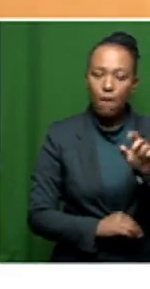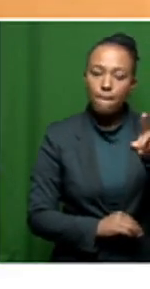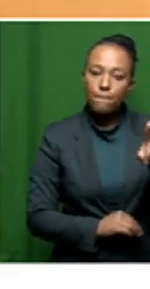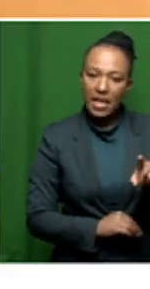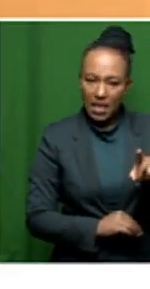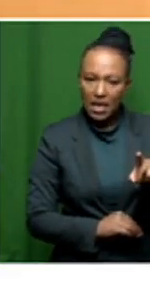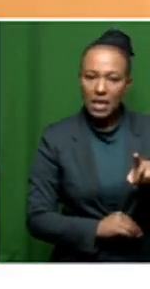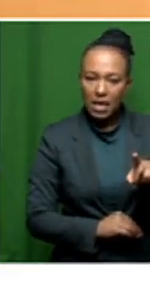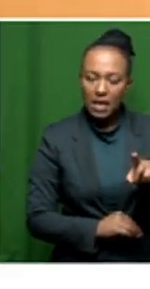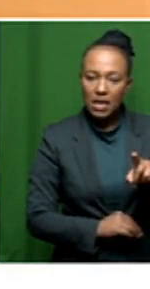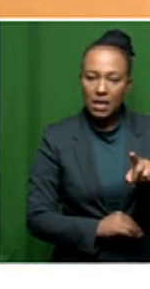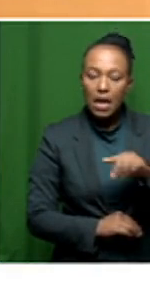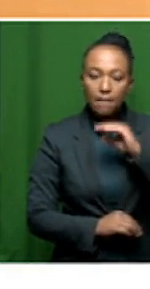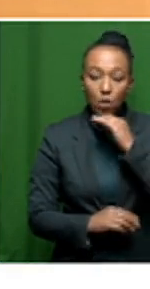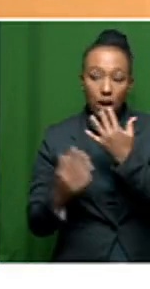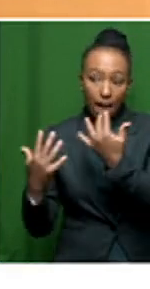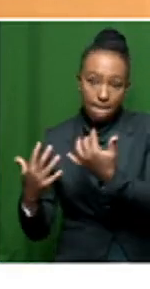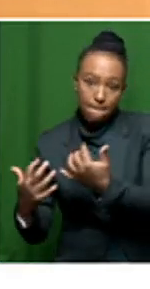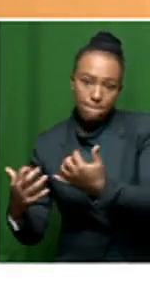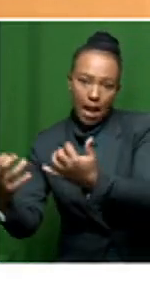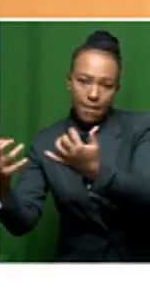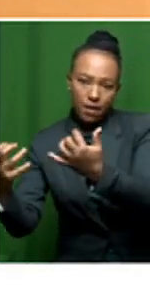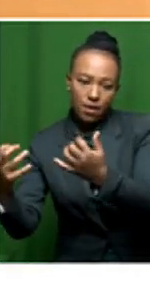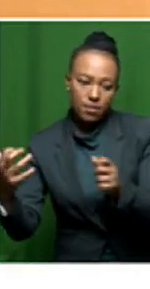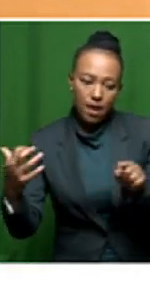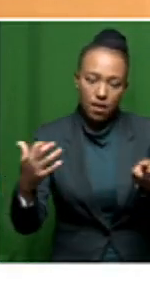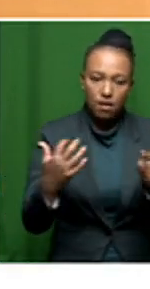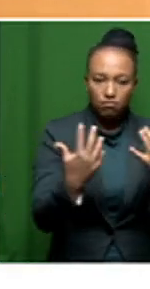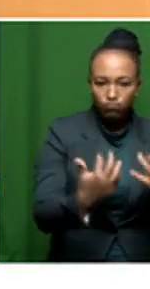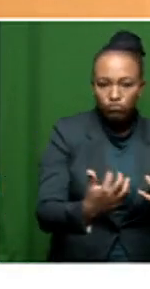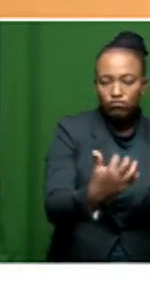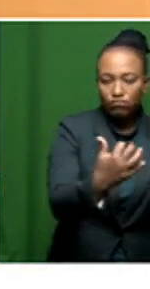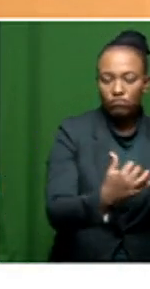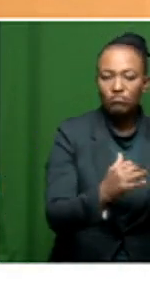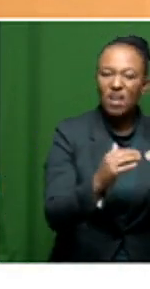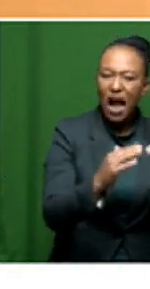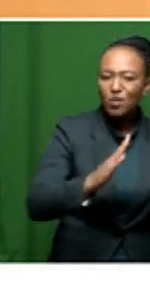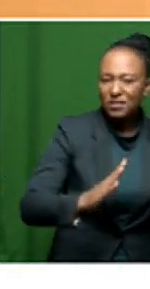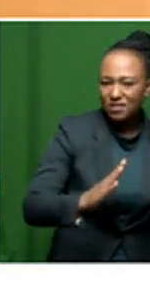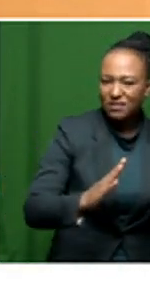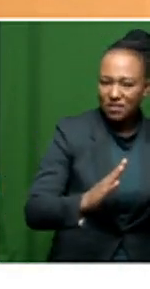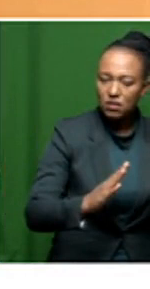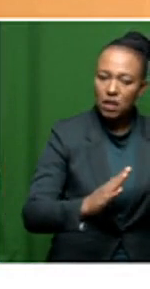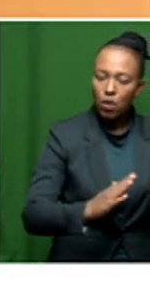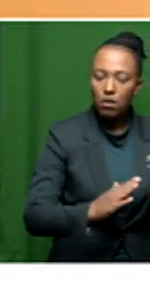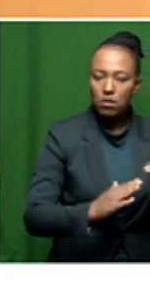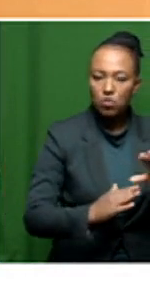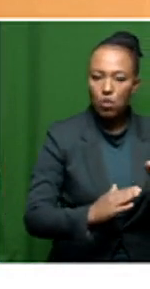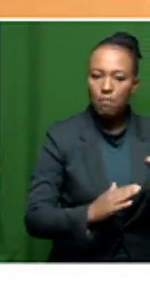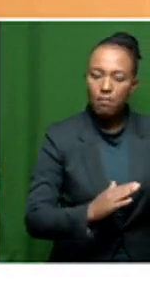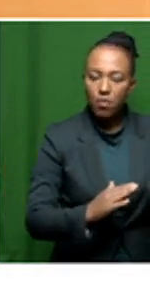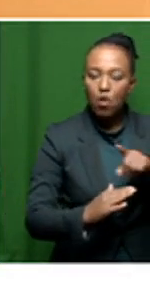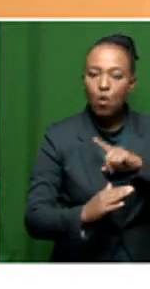second house of the parliament, and NCOP got its own programs in terms of